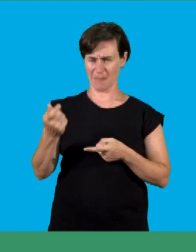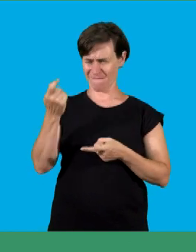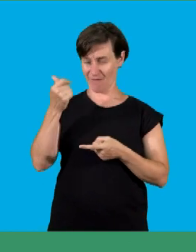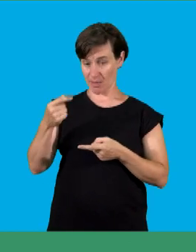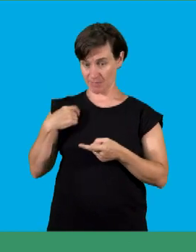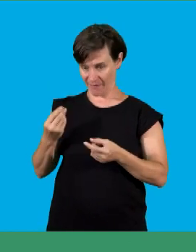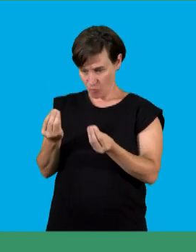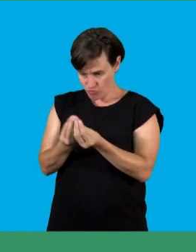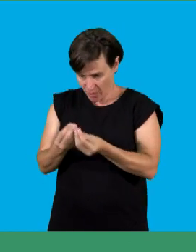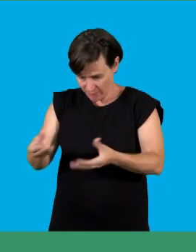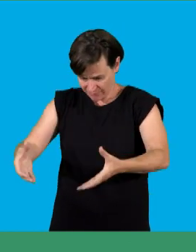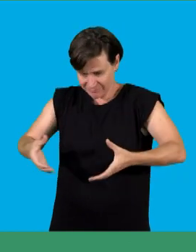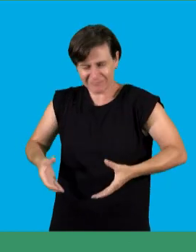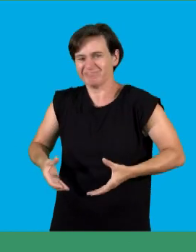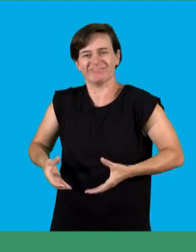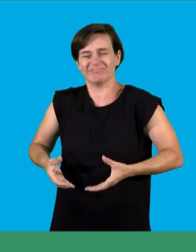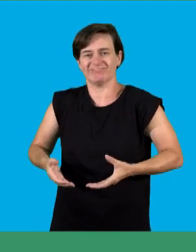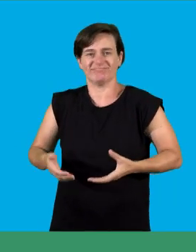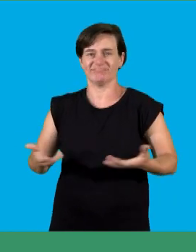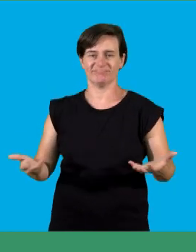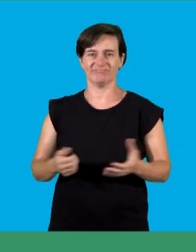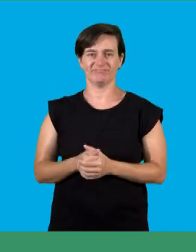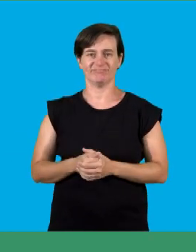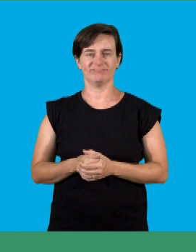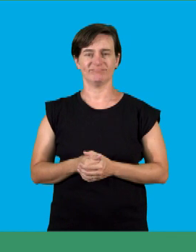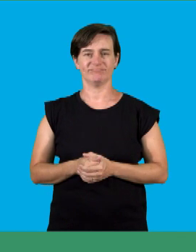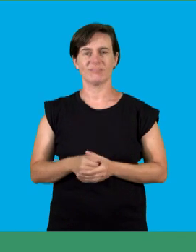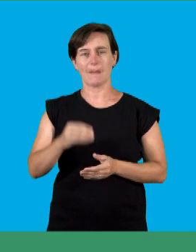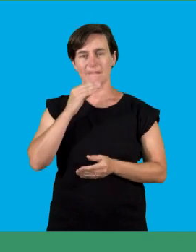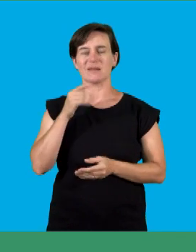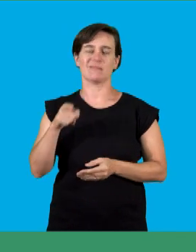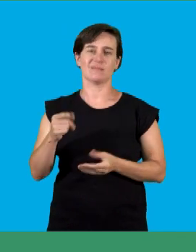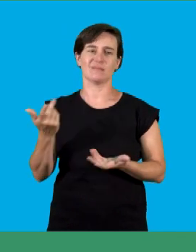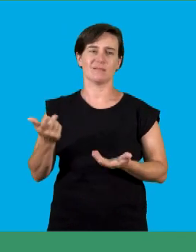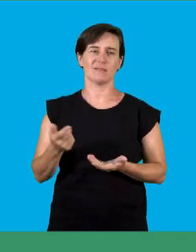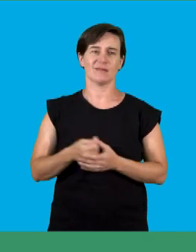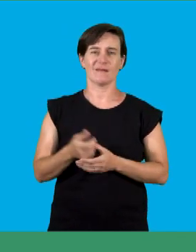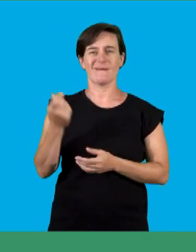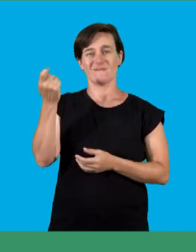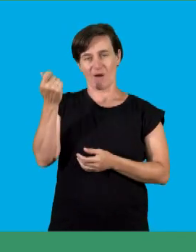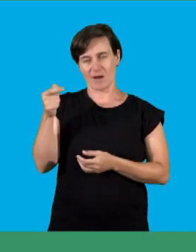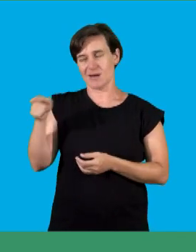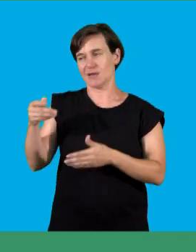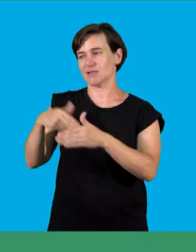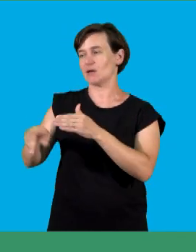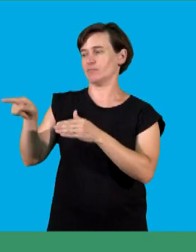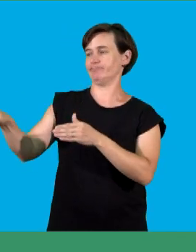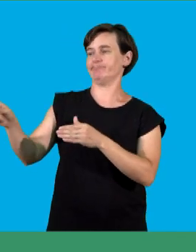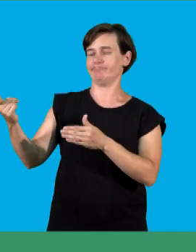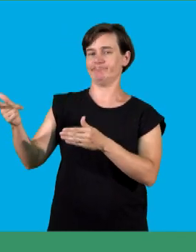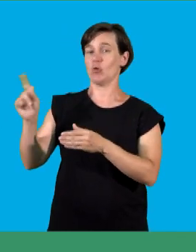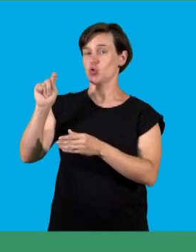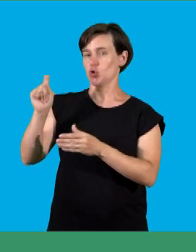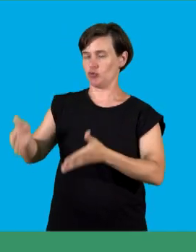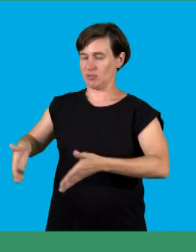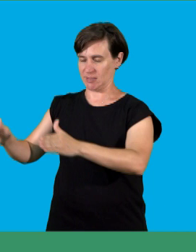come out with after getting that particular savers. Hence, we are saying financing, it falls under the tertiary sector because they deal